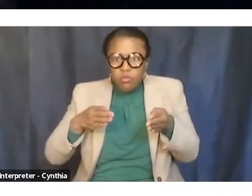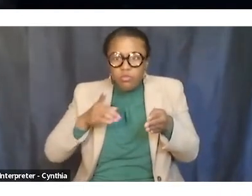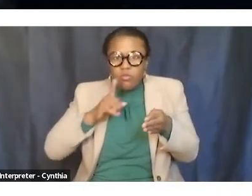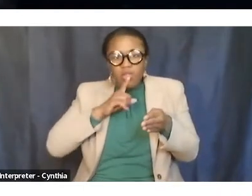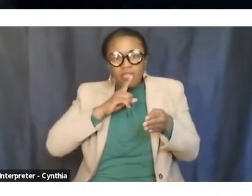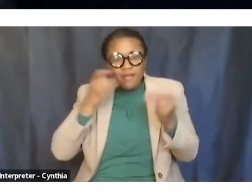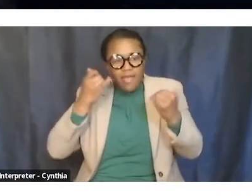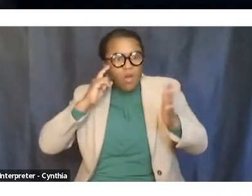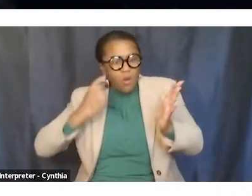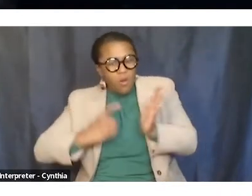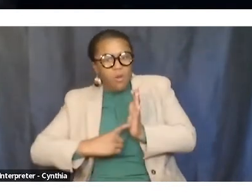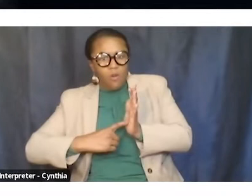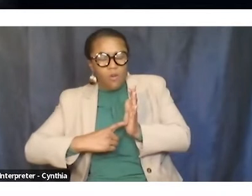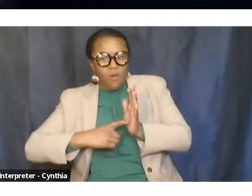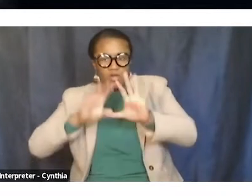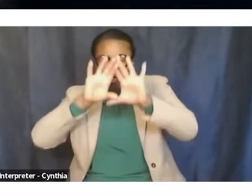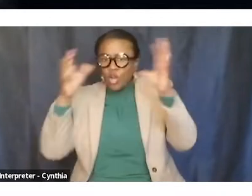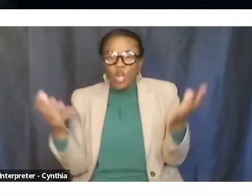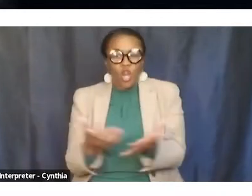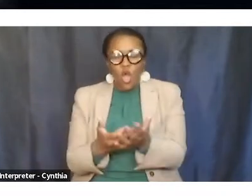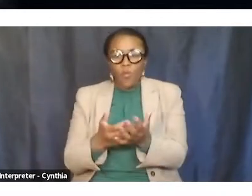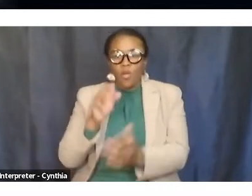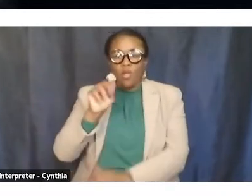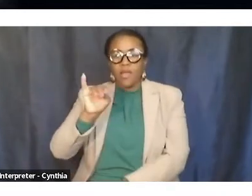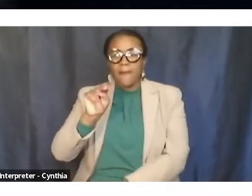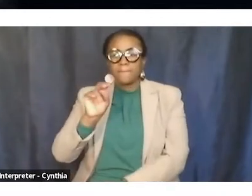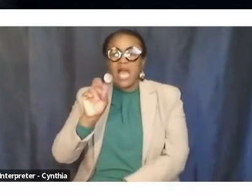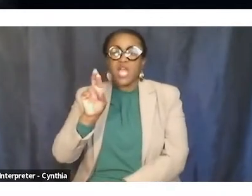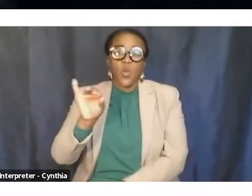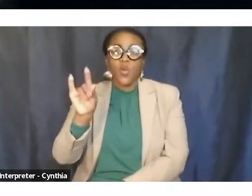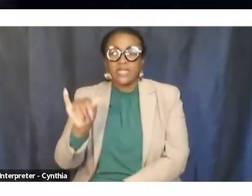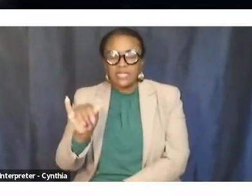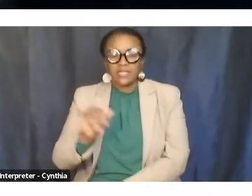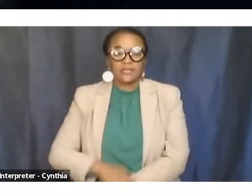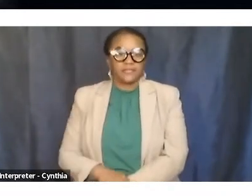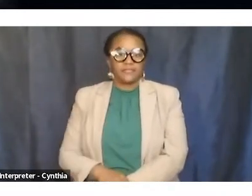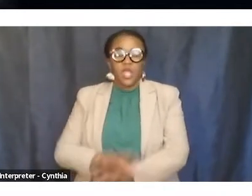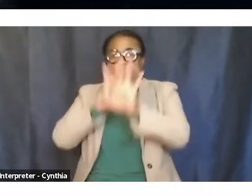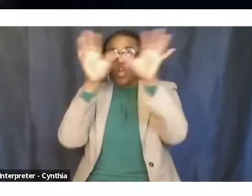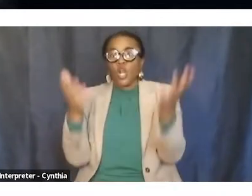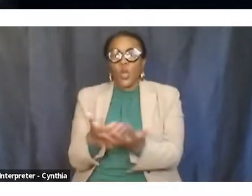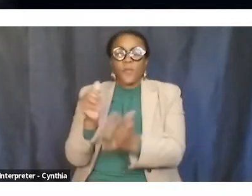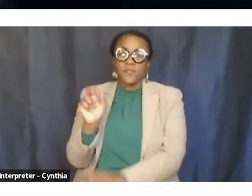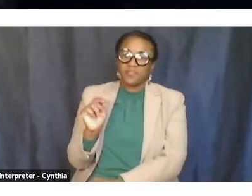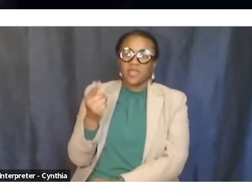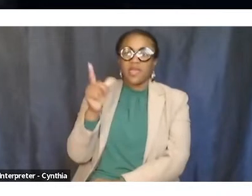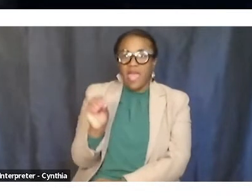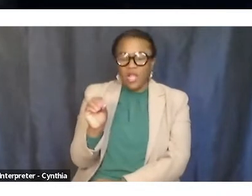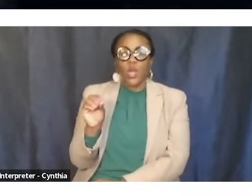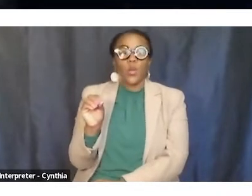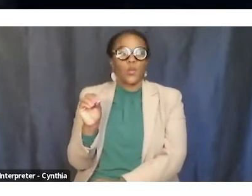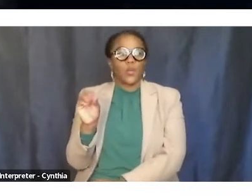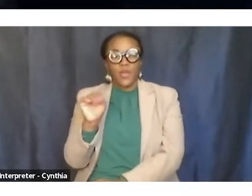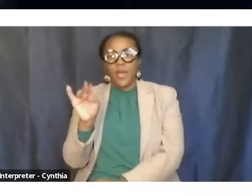the global minority, the global Anglo minority, to